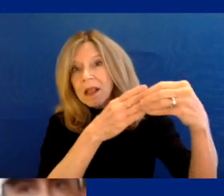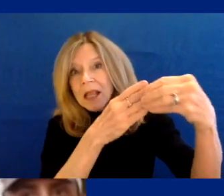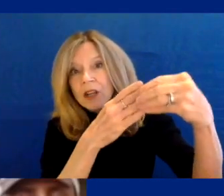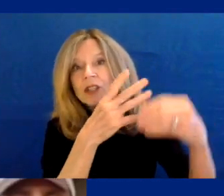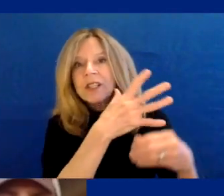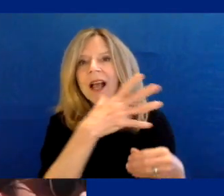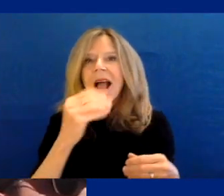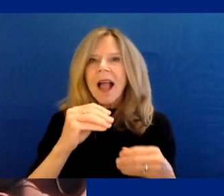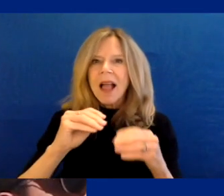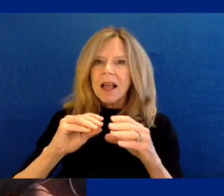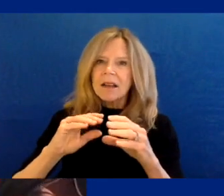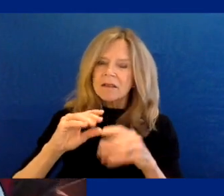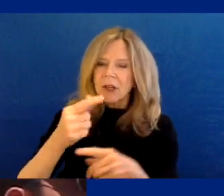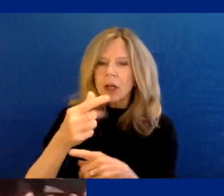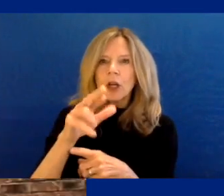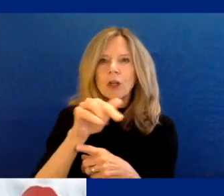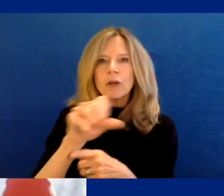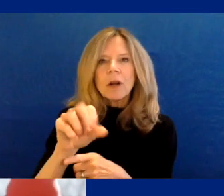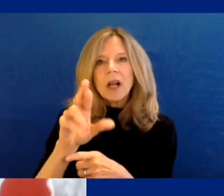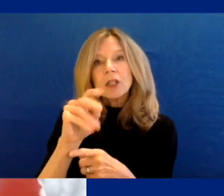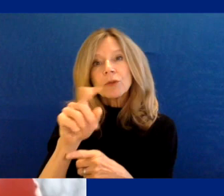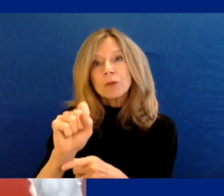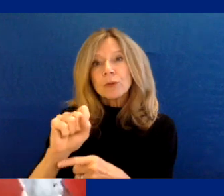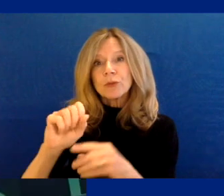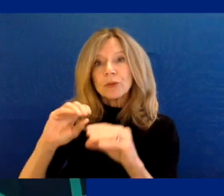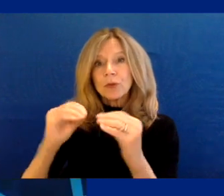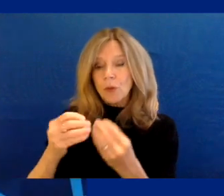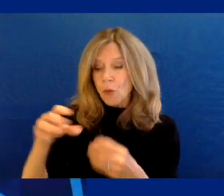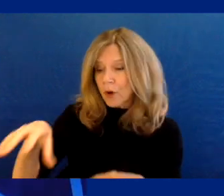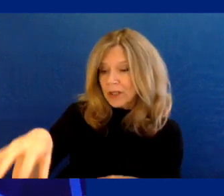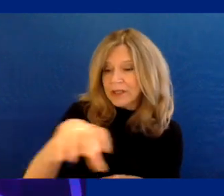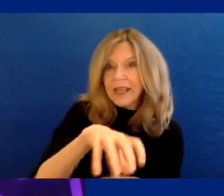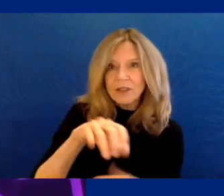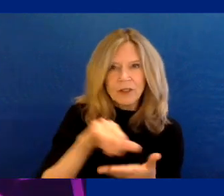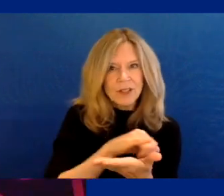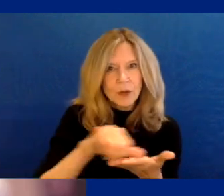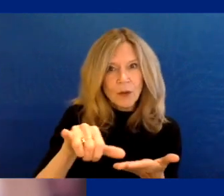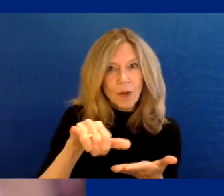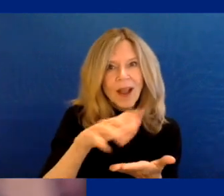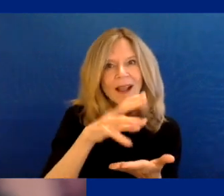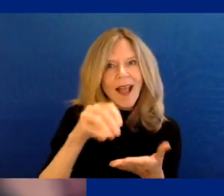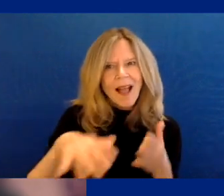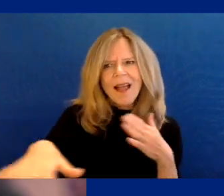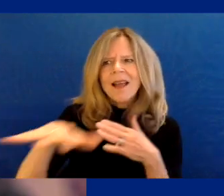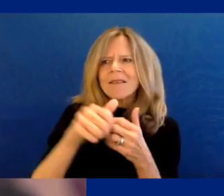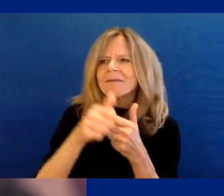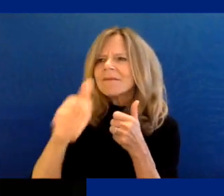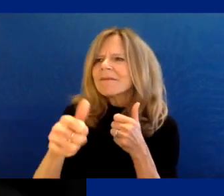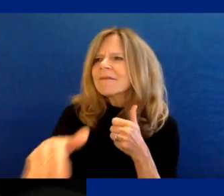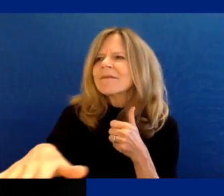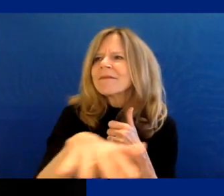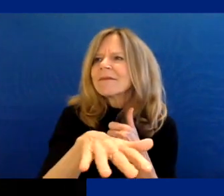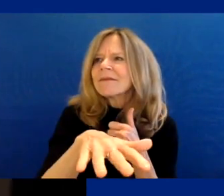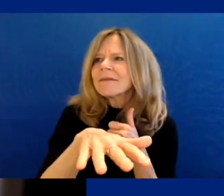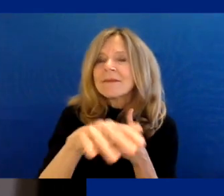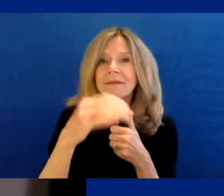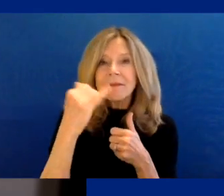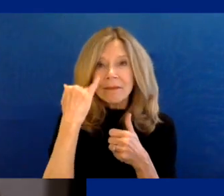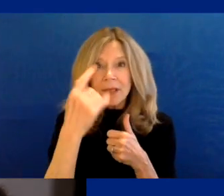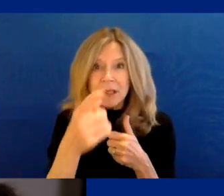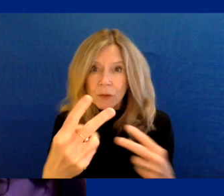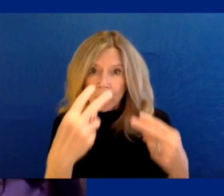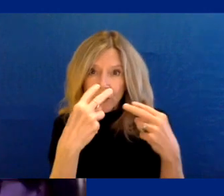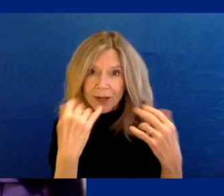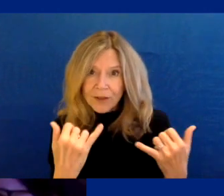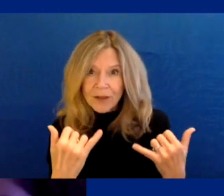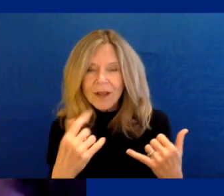and grassroots organizations building movements in New York City and beyond. If you are here today,